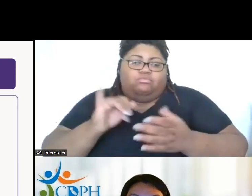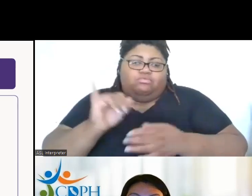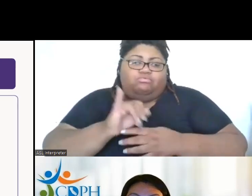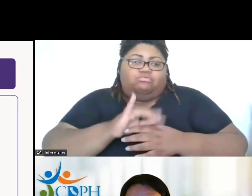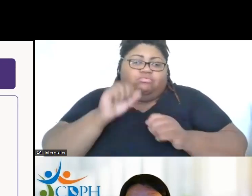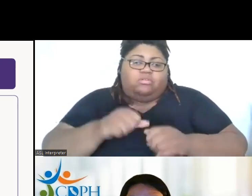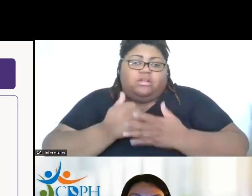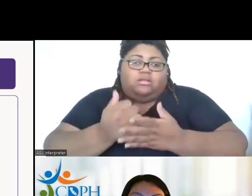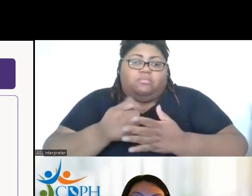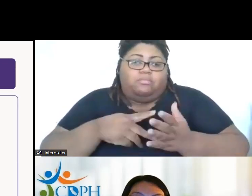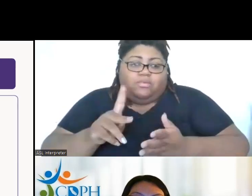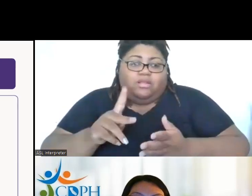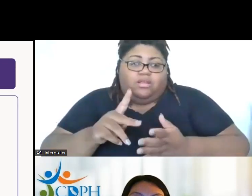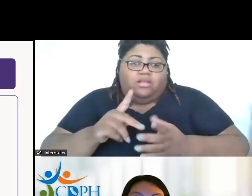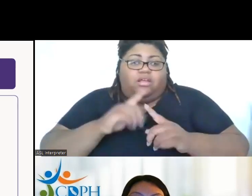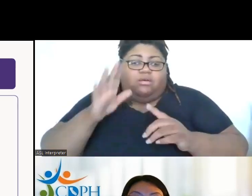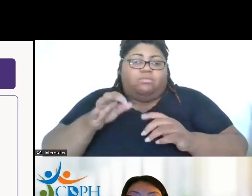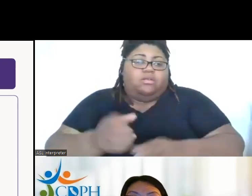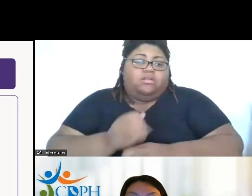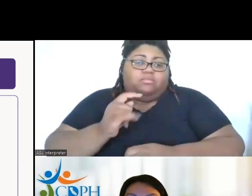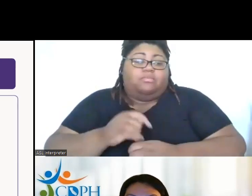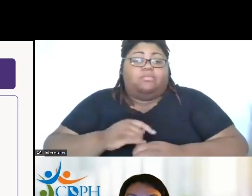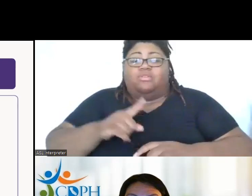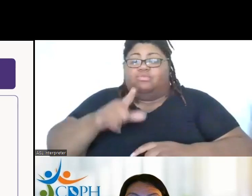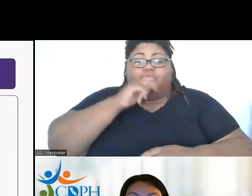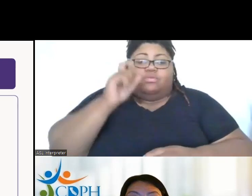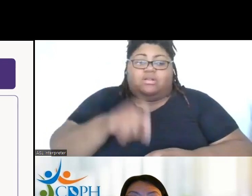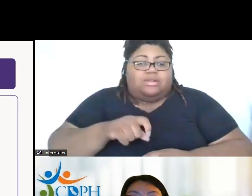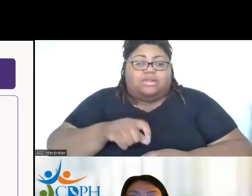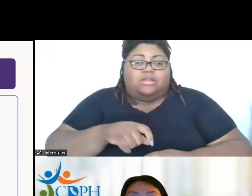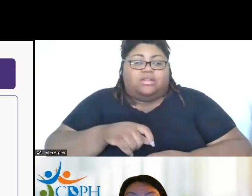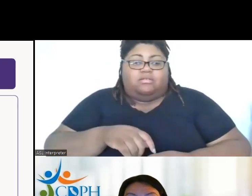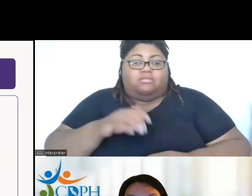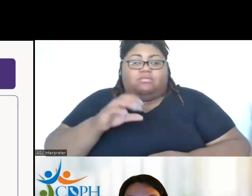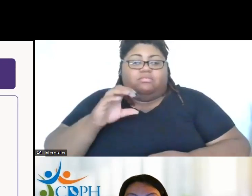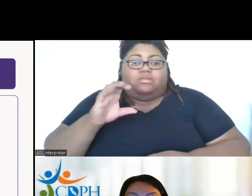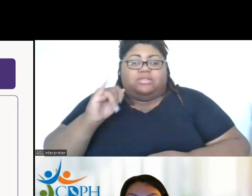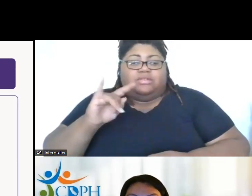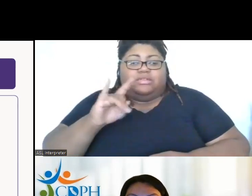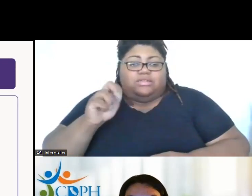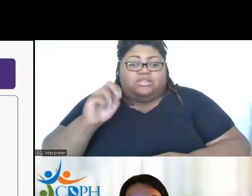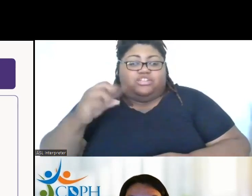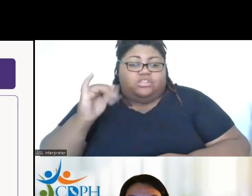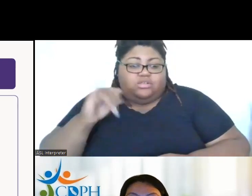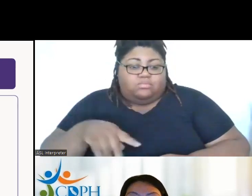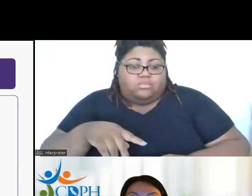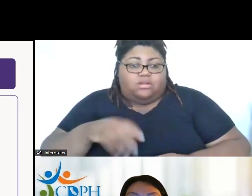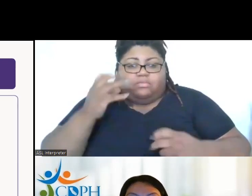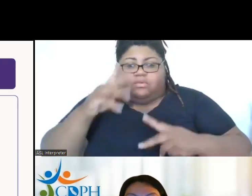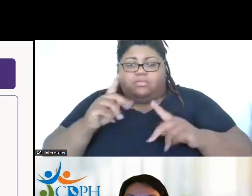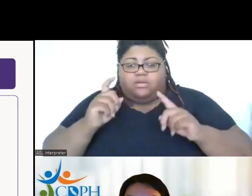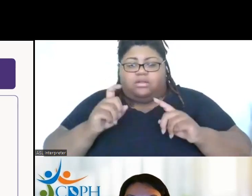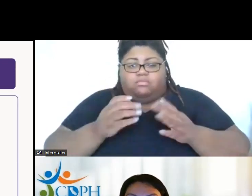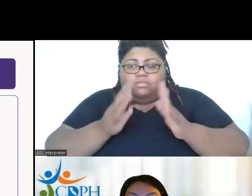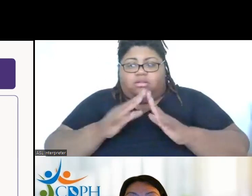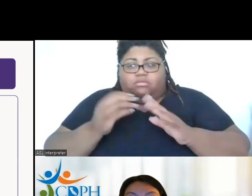U.S. citizenship currently. So what we try to recommend is that folks try to access through their doctor or urgent care center, because